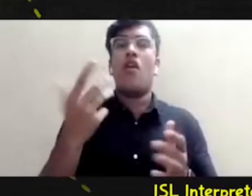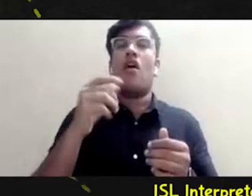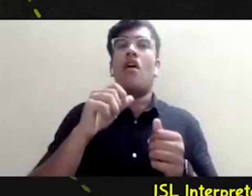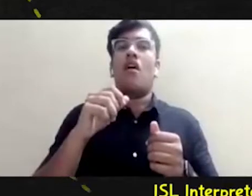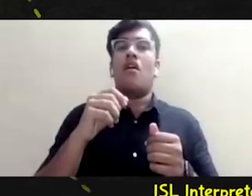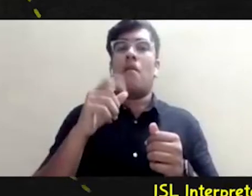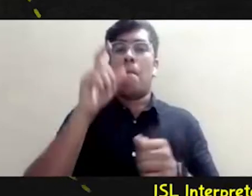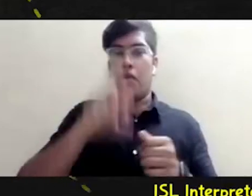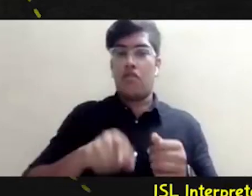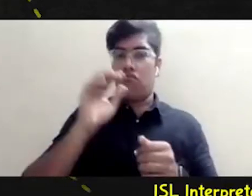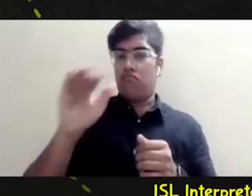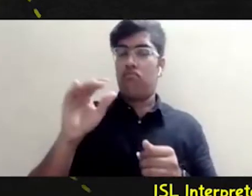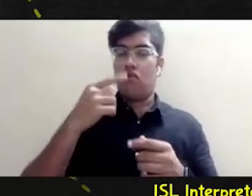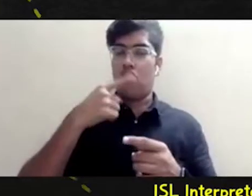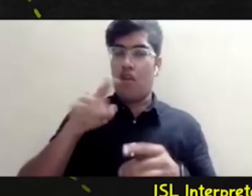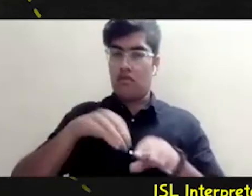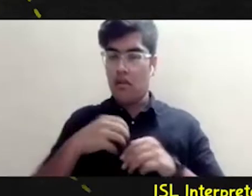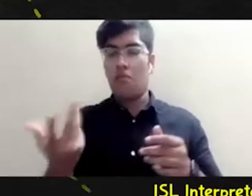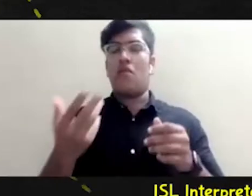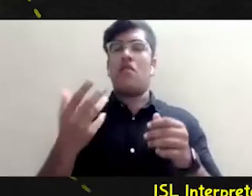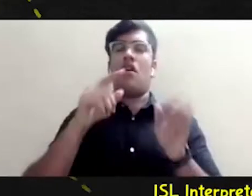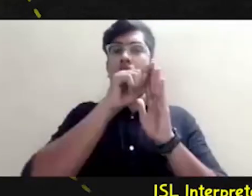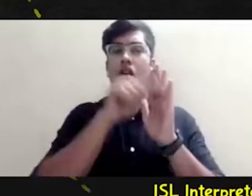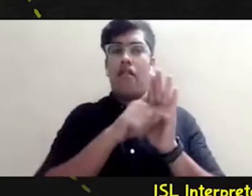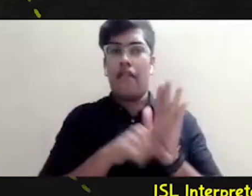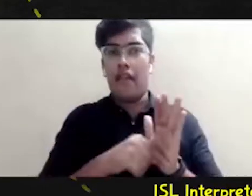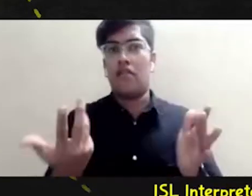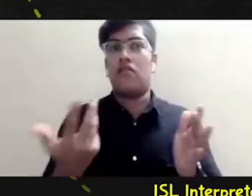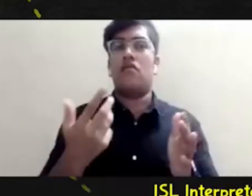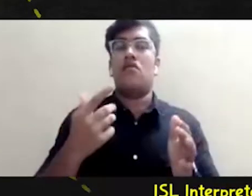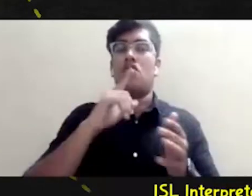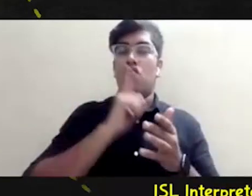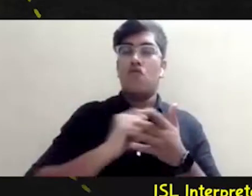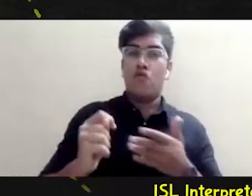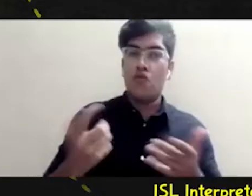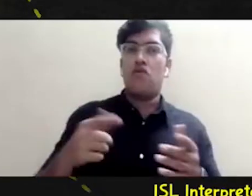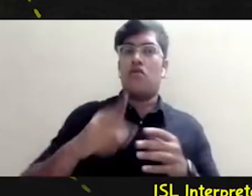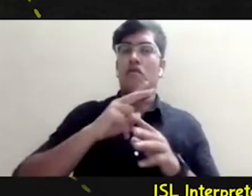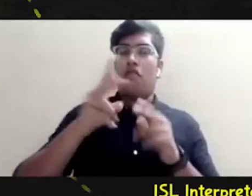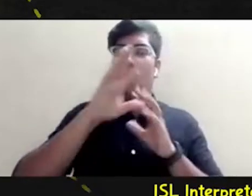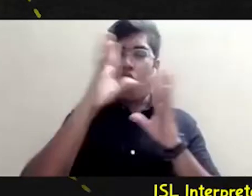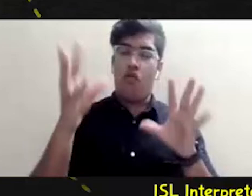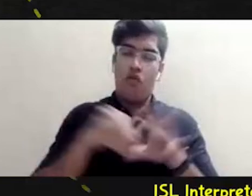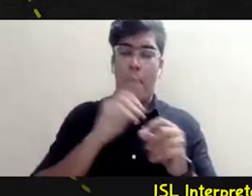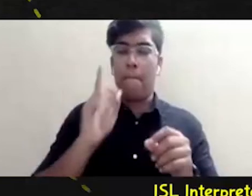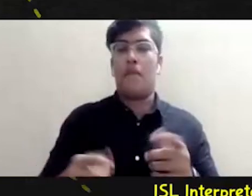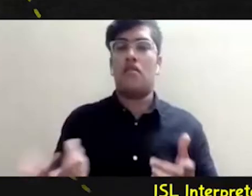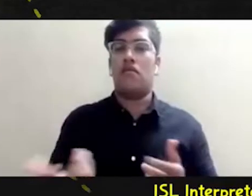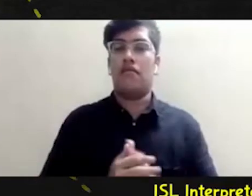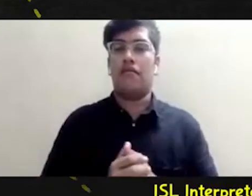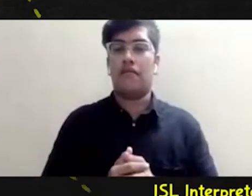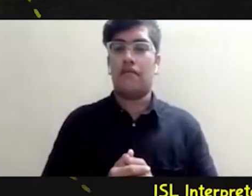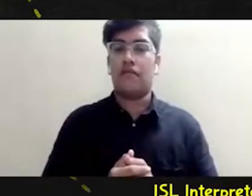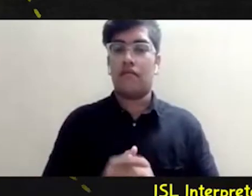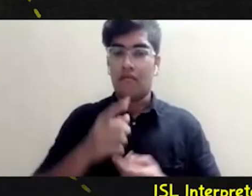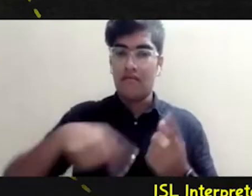and compassion in your data collection process, whether it's qualitative or quantitative, and to understand that some of this